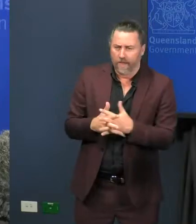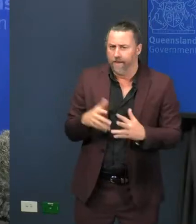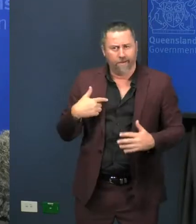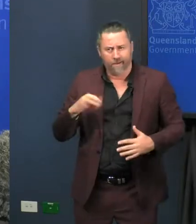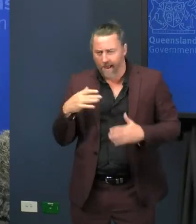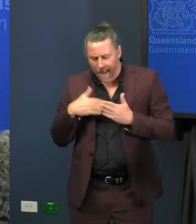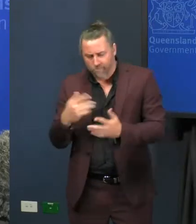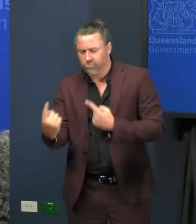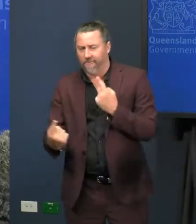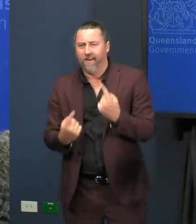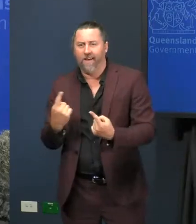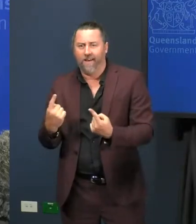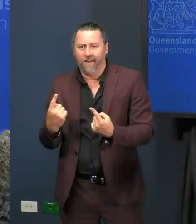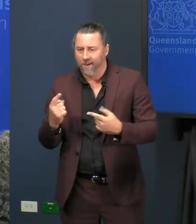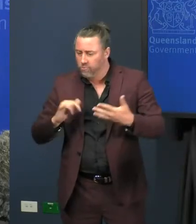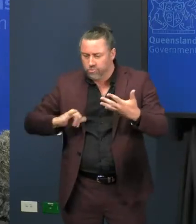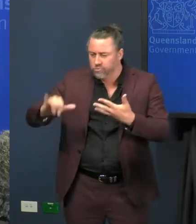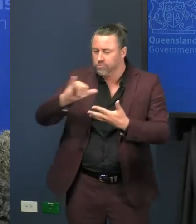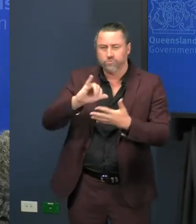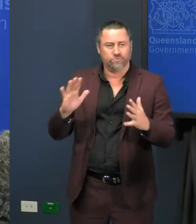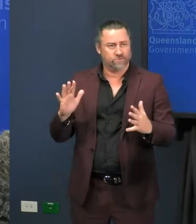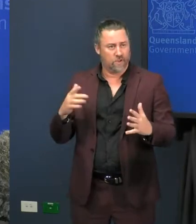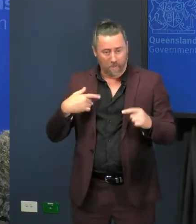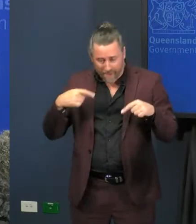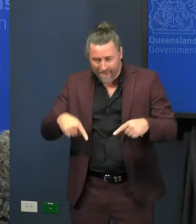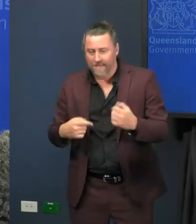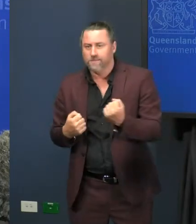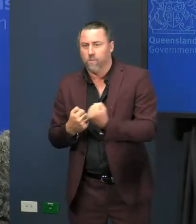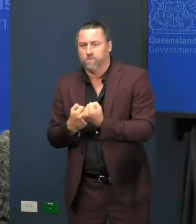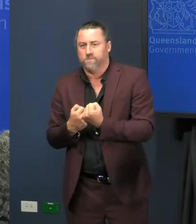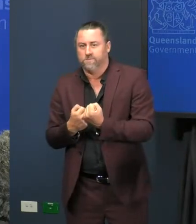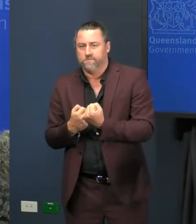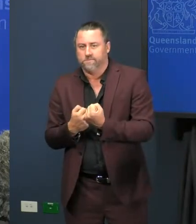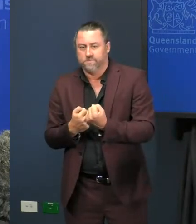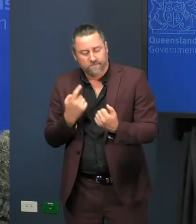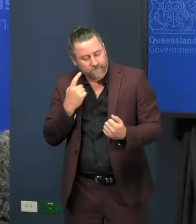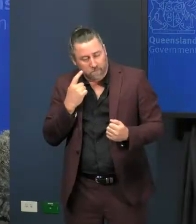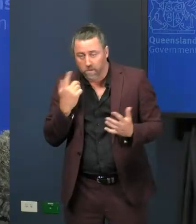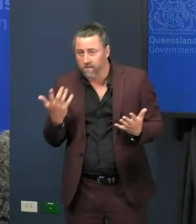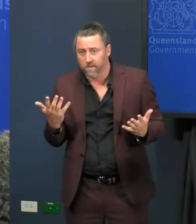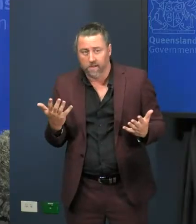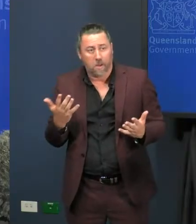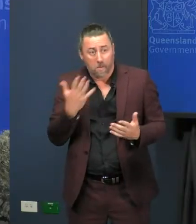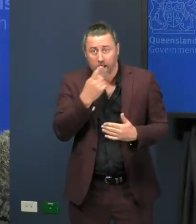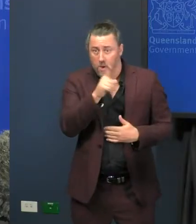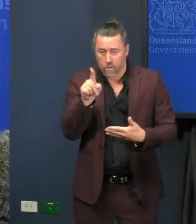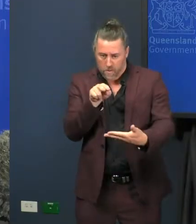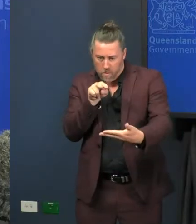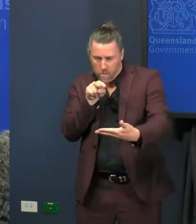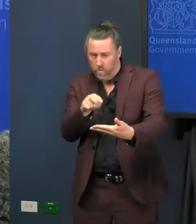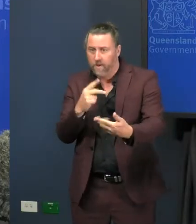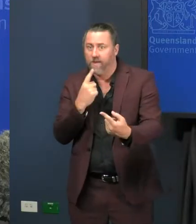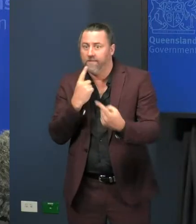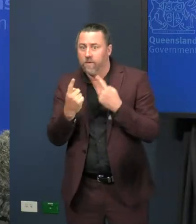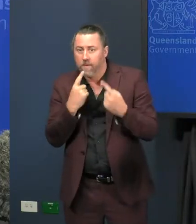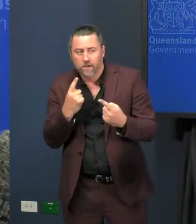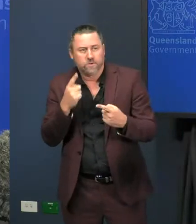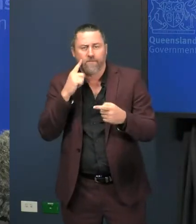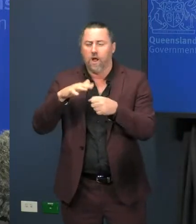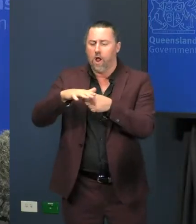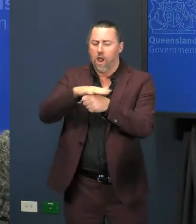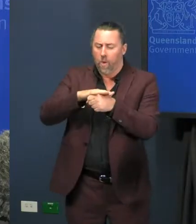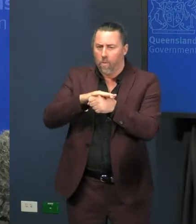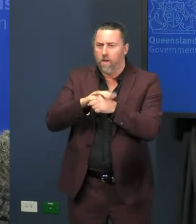community. So again, I just finish off by saying, please stay in contact with our messaging. Our local government